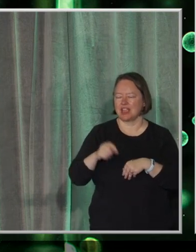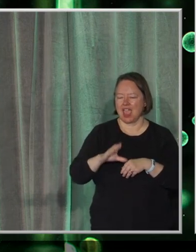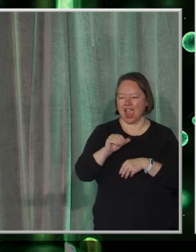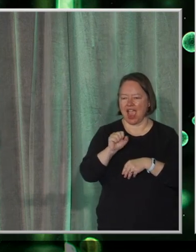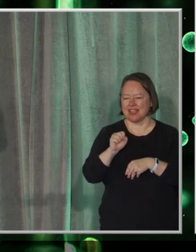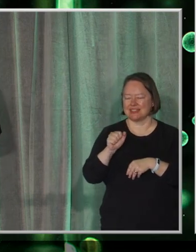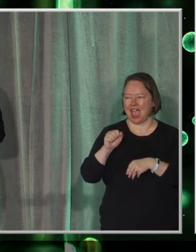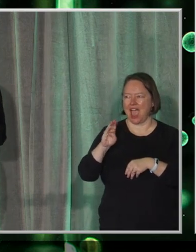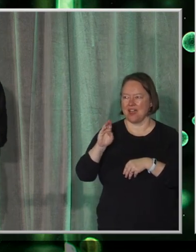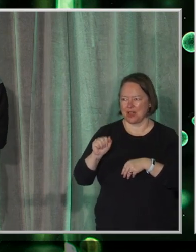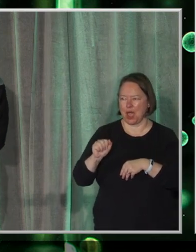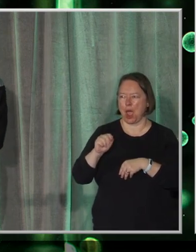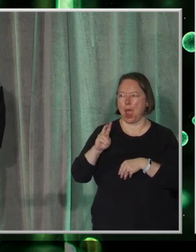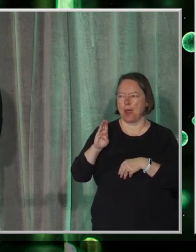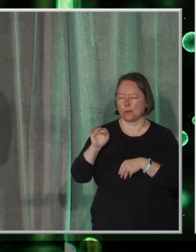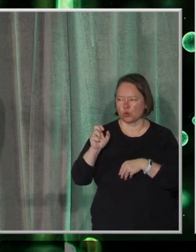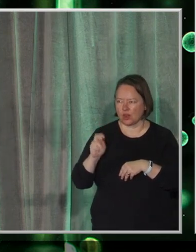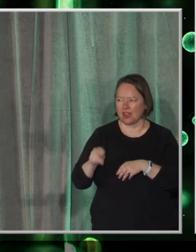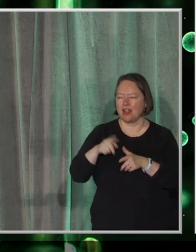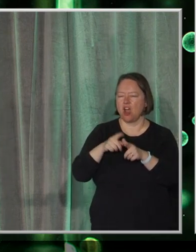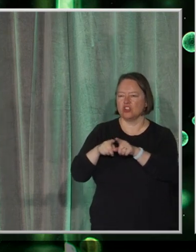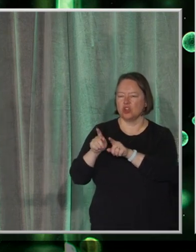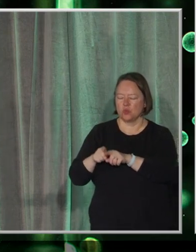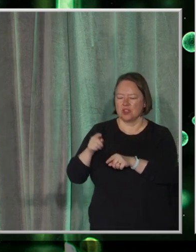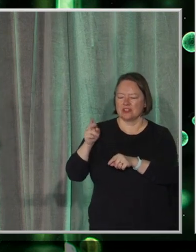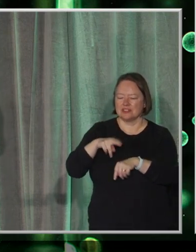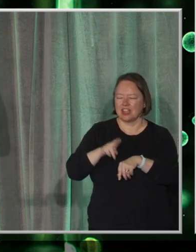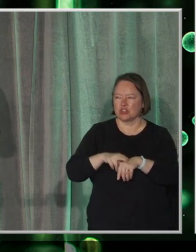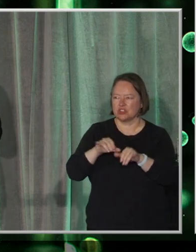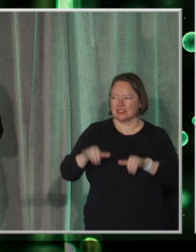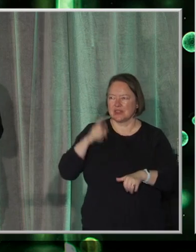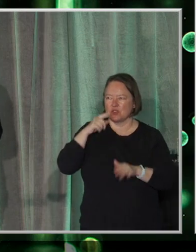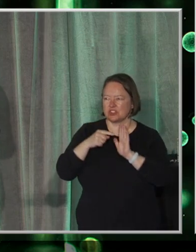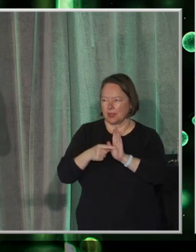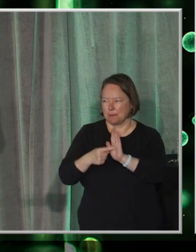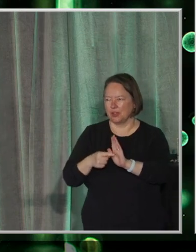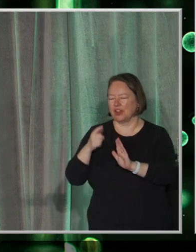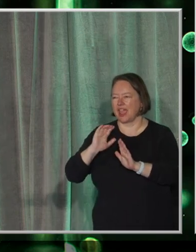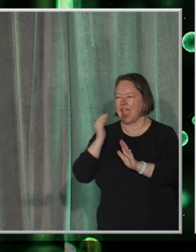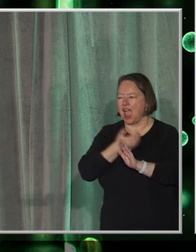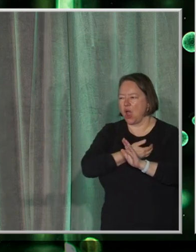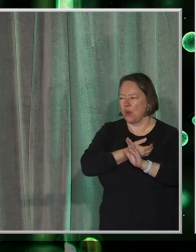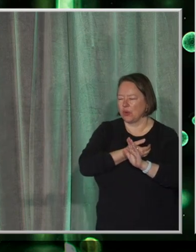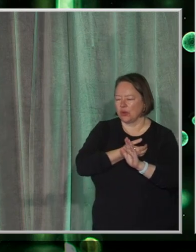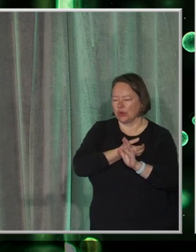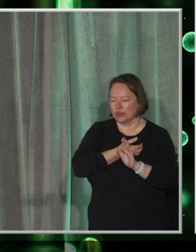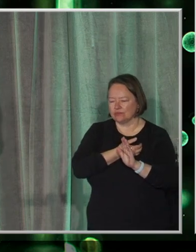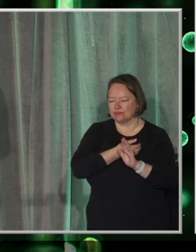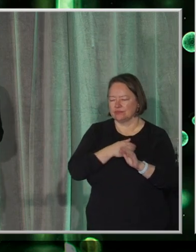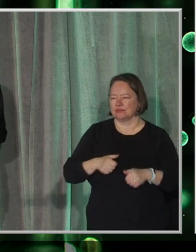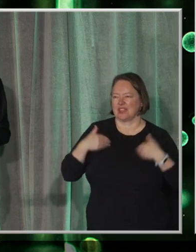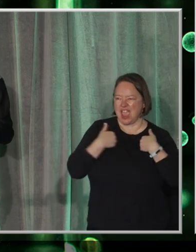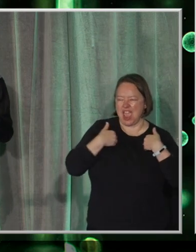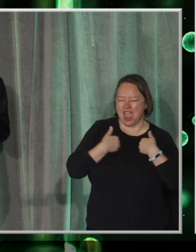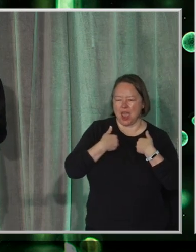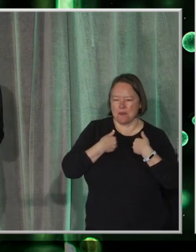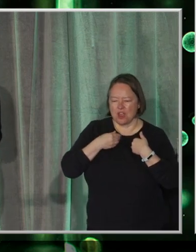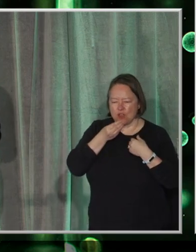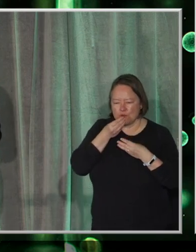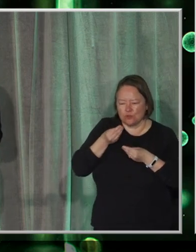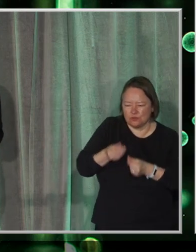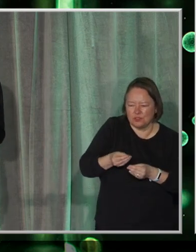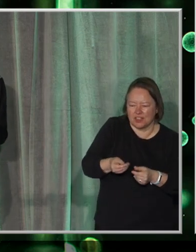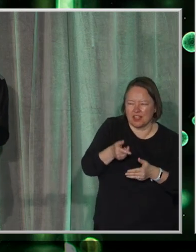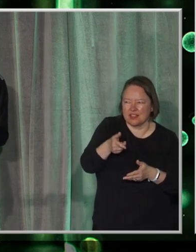bran, and also it regenerates natural systems. Like, for example, our livestock feed is used to feed the animals, which gives the